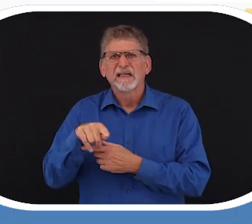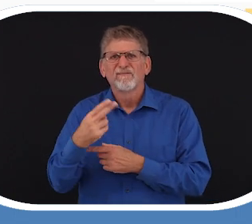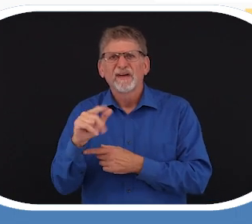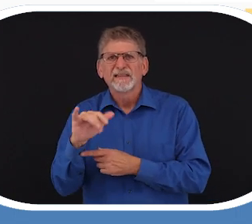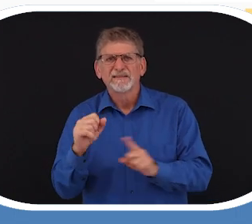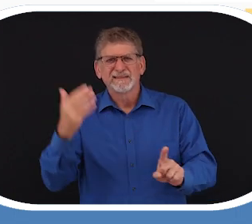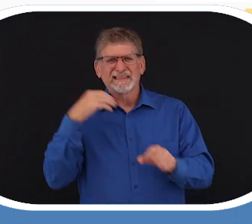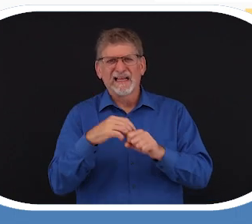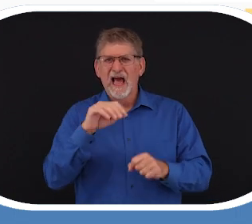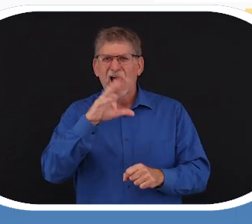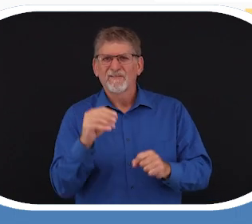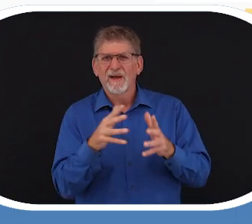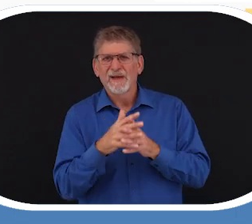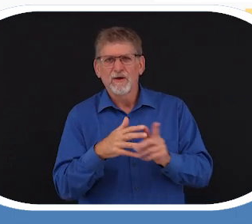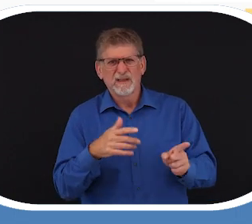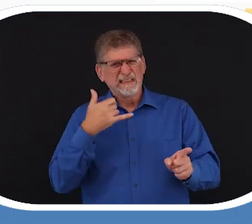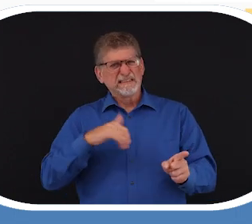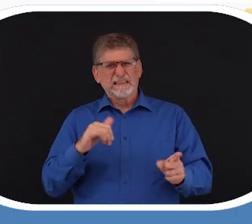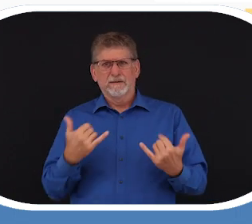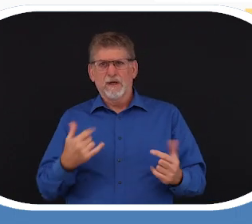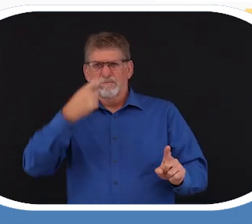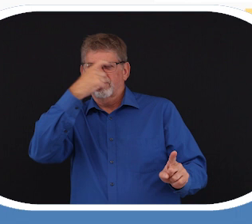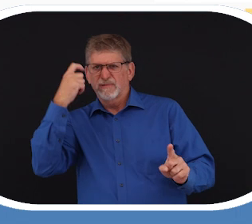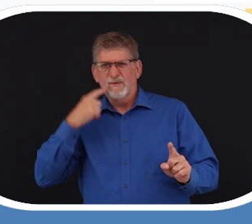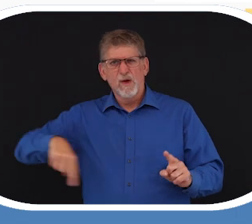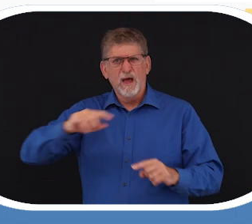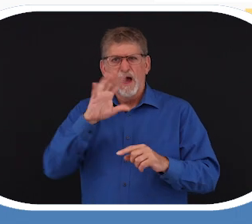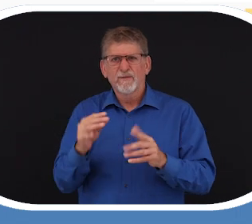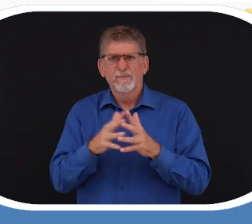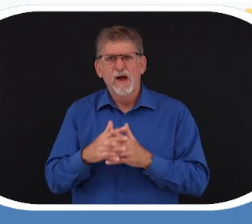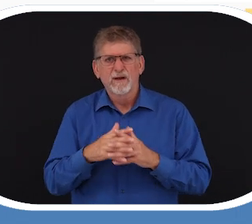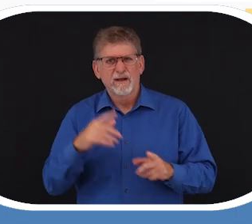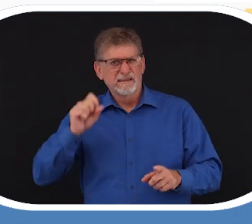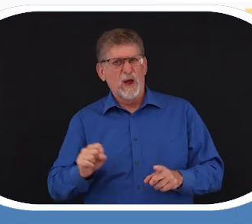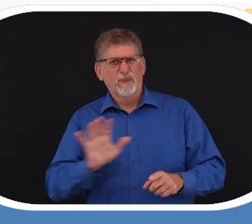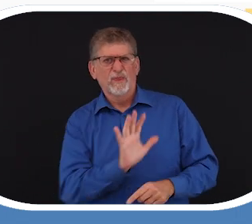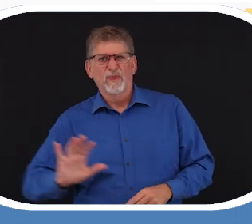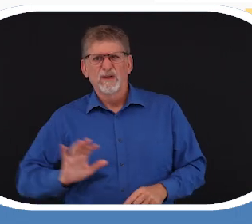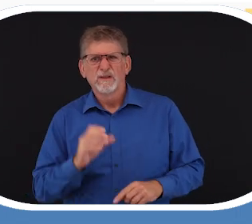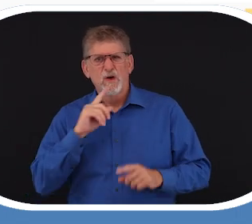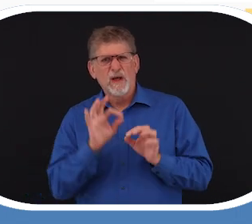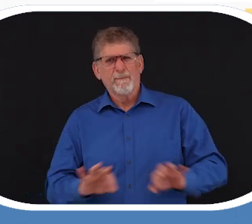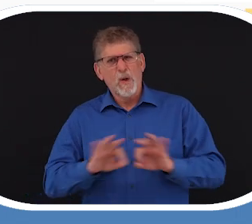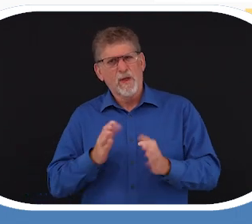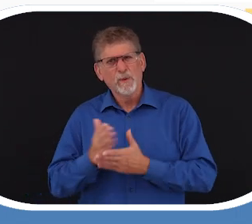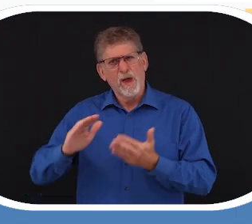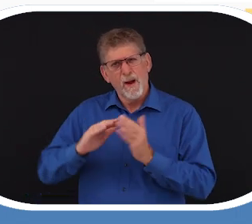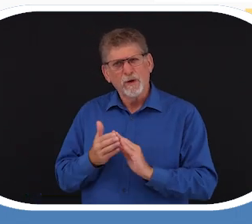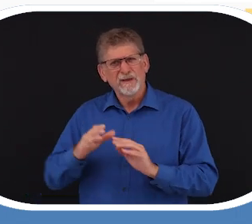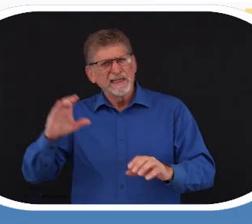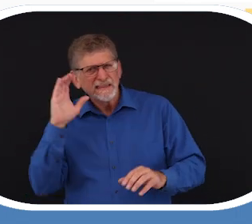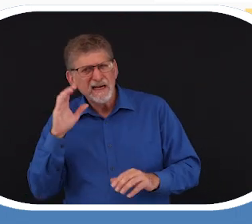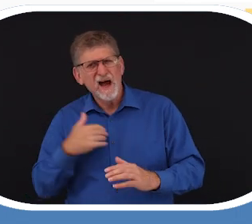in the African-American male is still a very present memory for many African-Americans, particularly those in the South. So it was important for us through